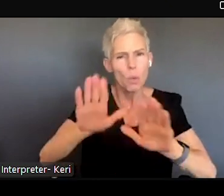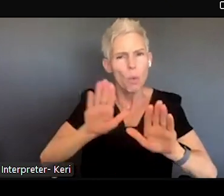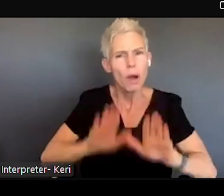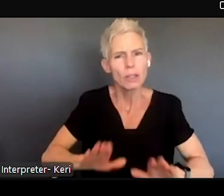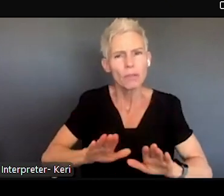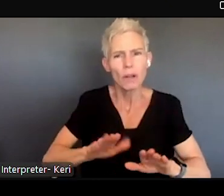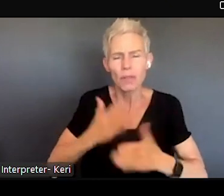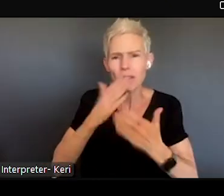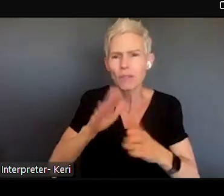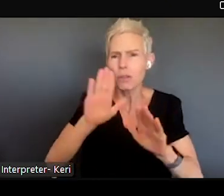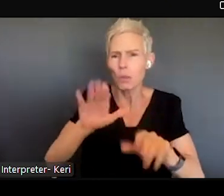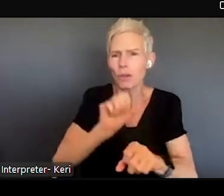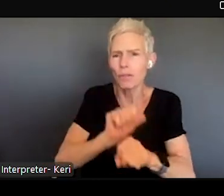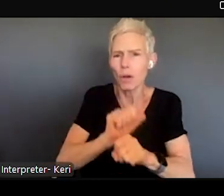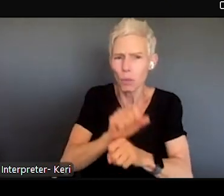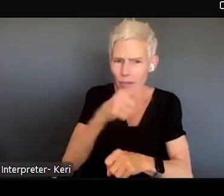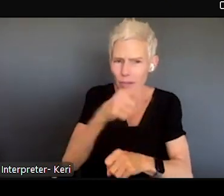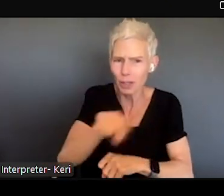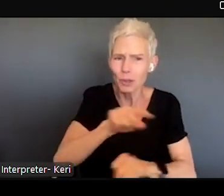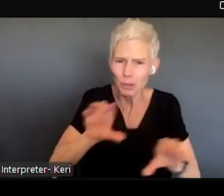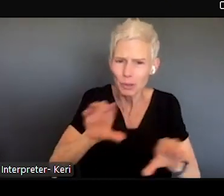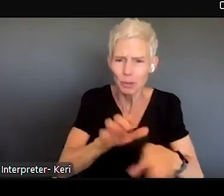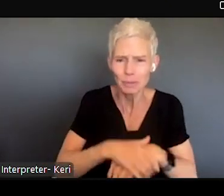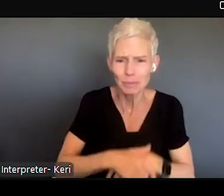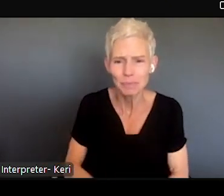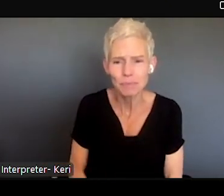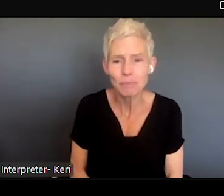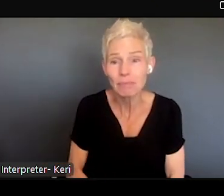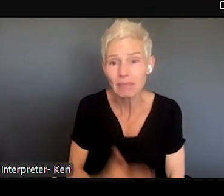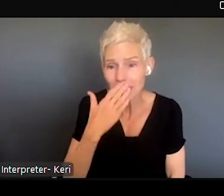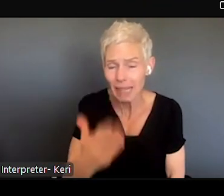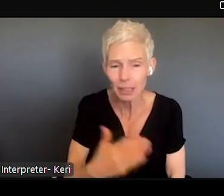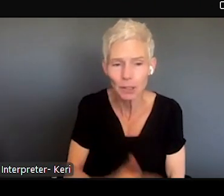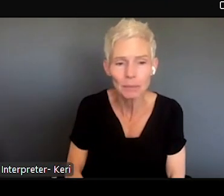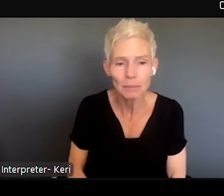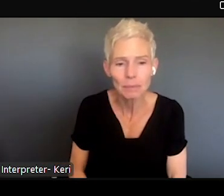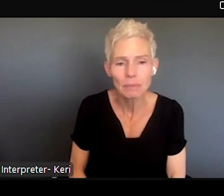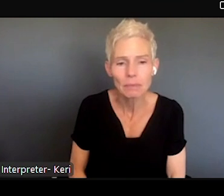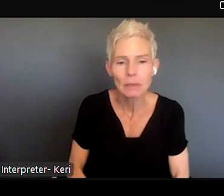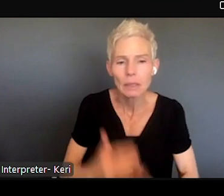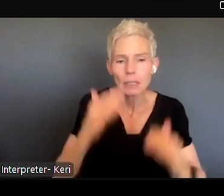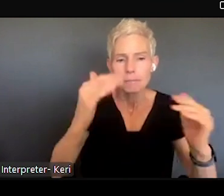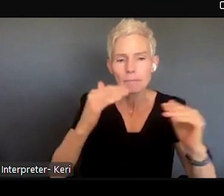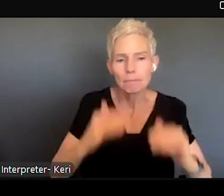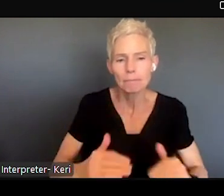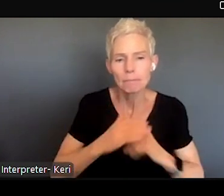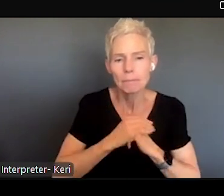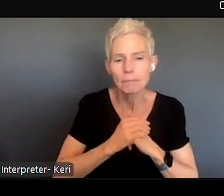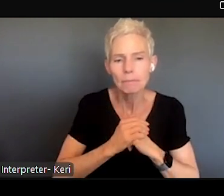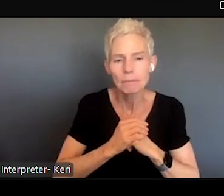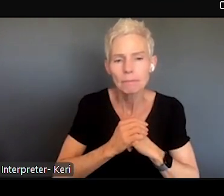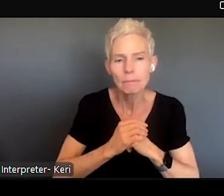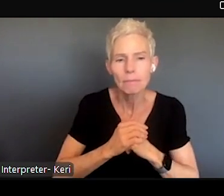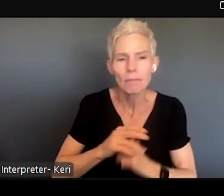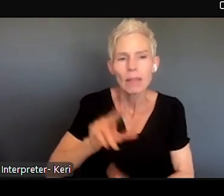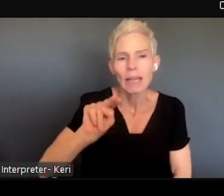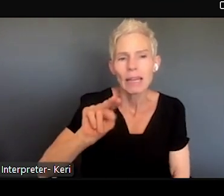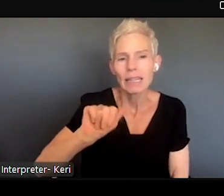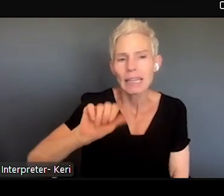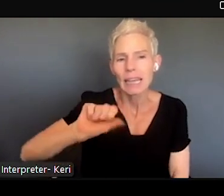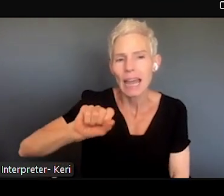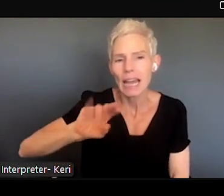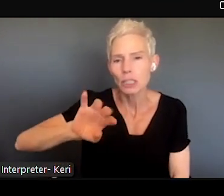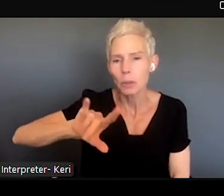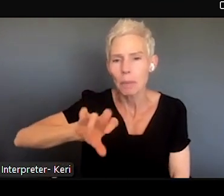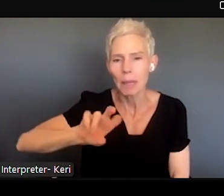wonderful work you all do. Yeah. Thank you. And let's shift to the NASHBID update.